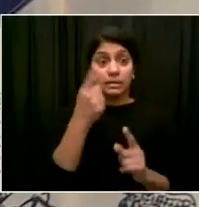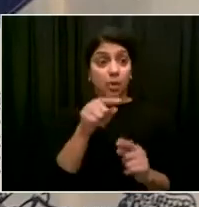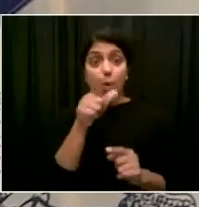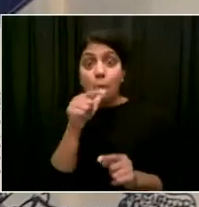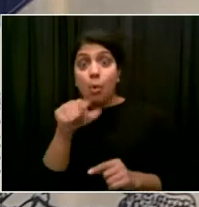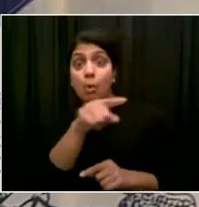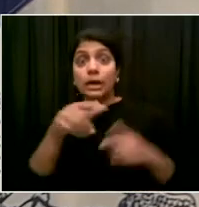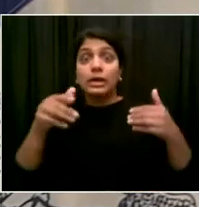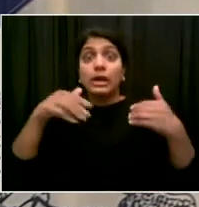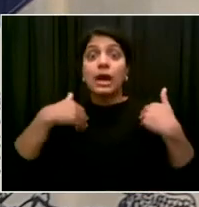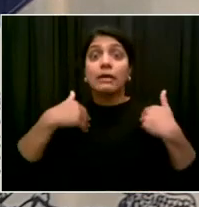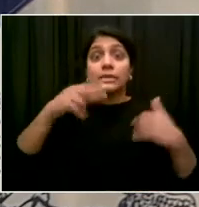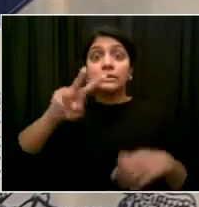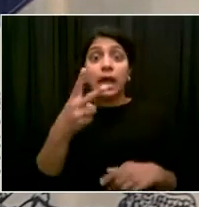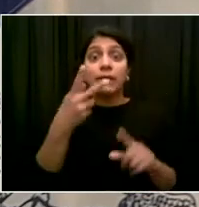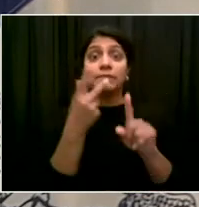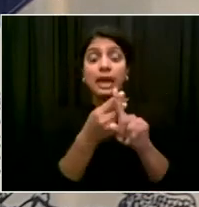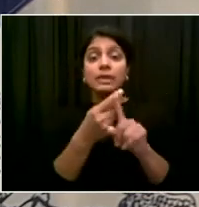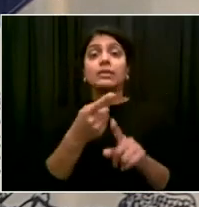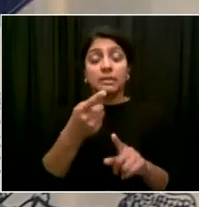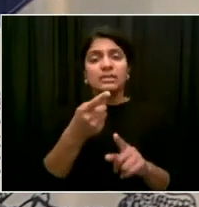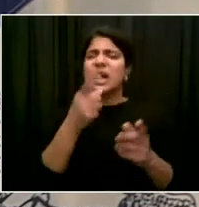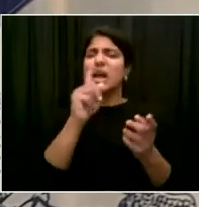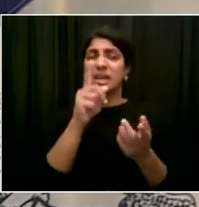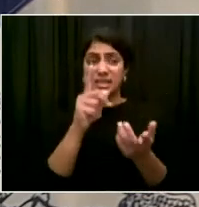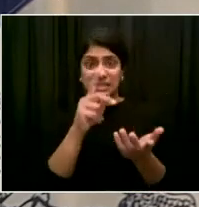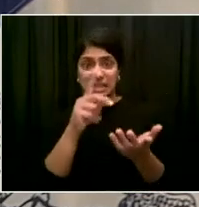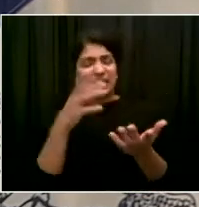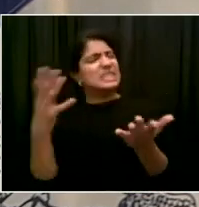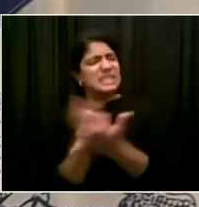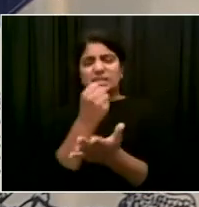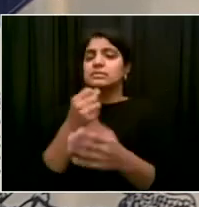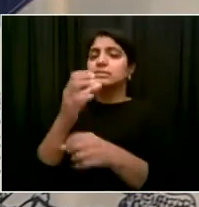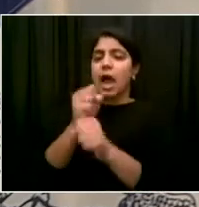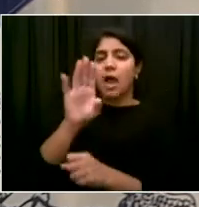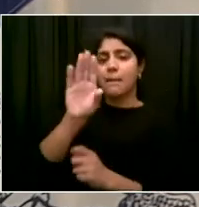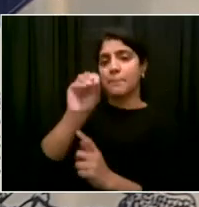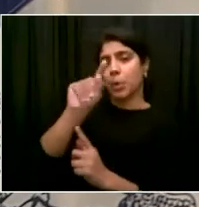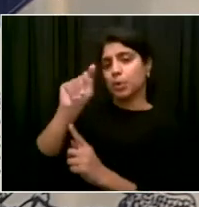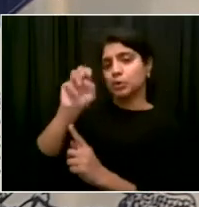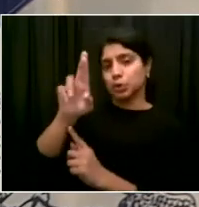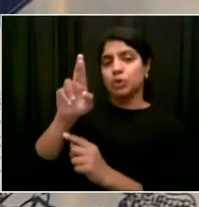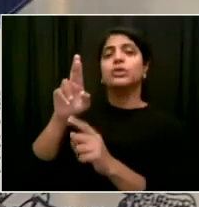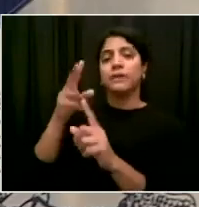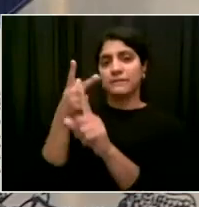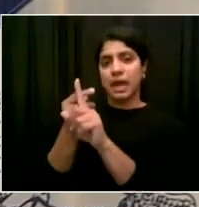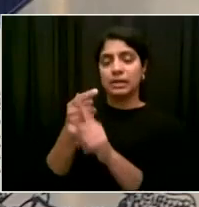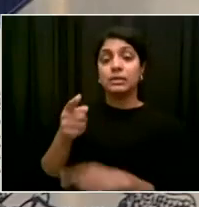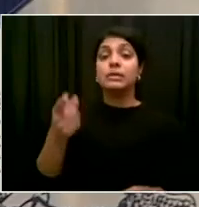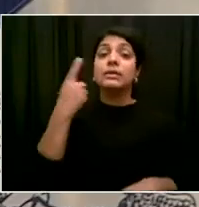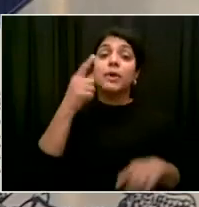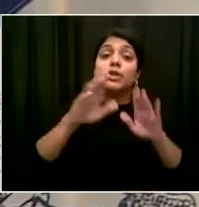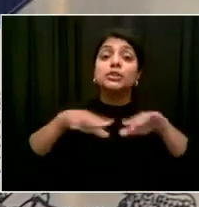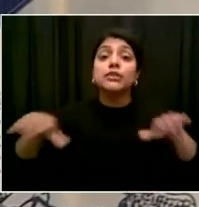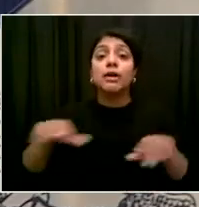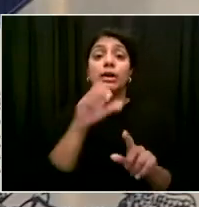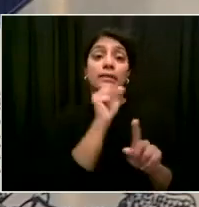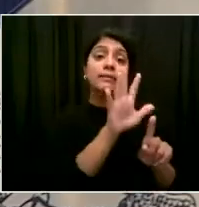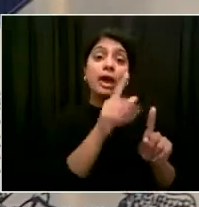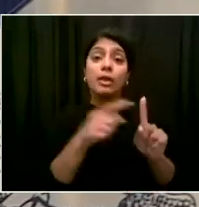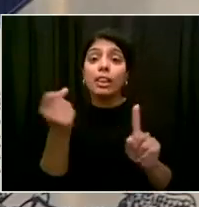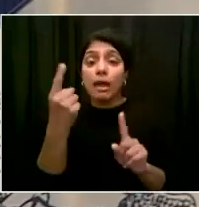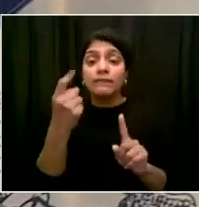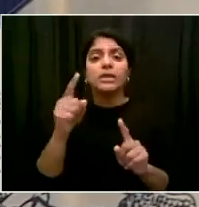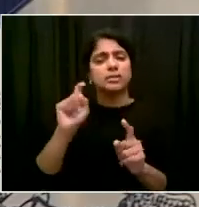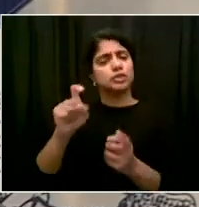is ready to make sure that everyone gets vaccinated, everyone gets that booster, and that's the way we move through these challenging few